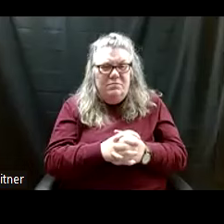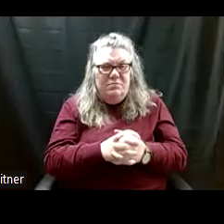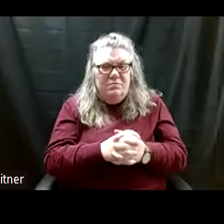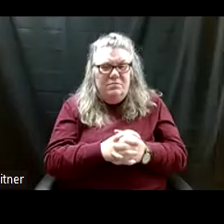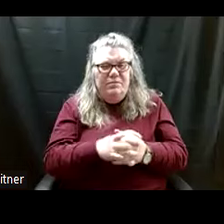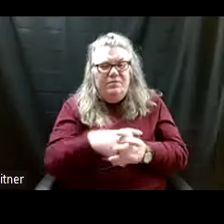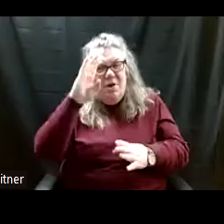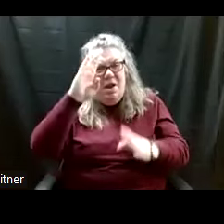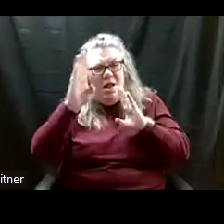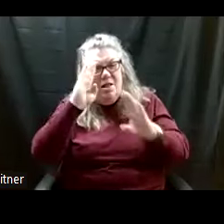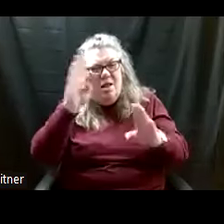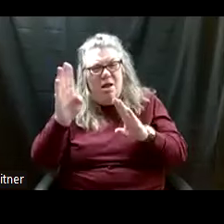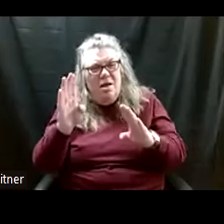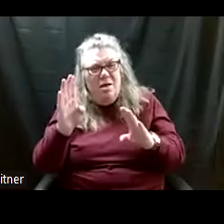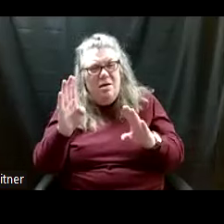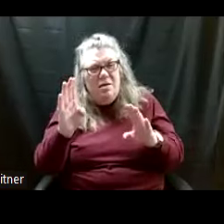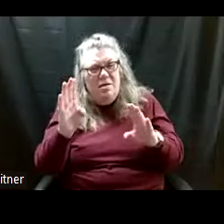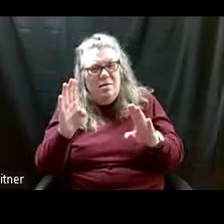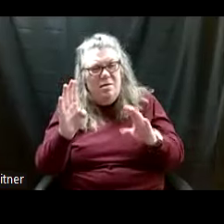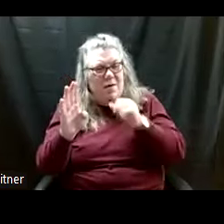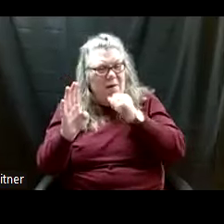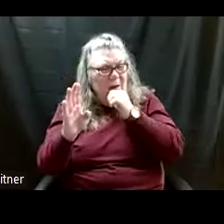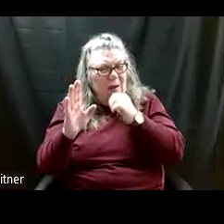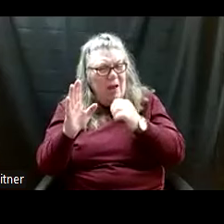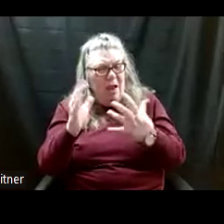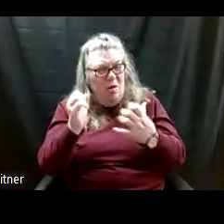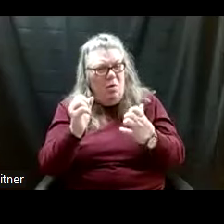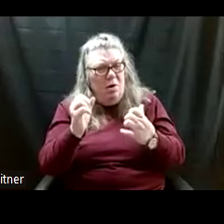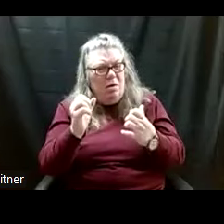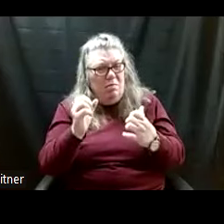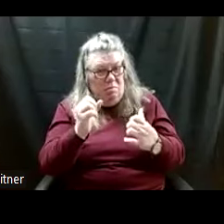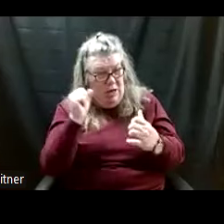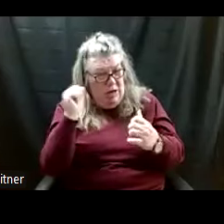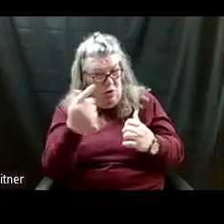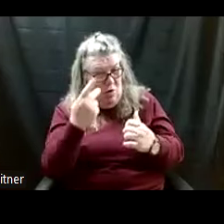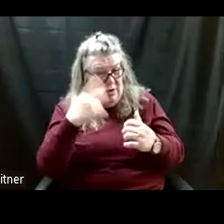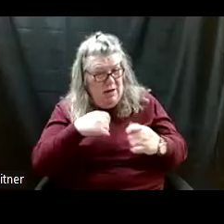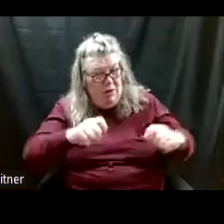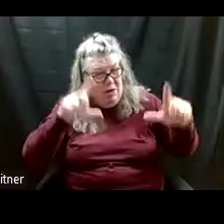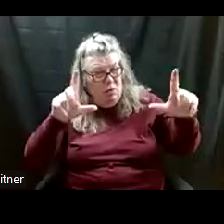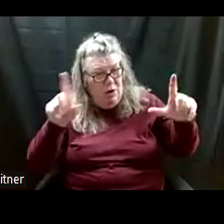Hi all, I just want to make sure that everyone can see my screen.